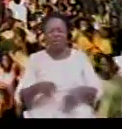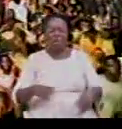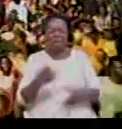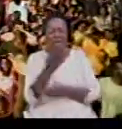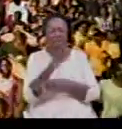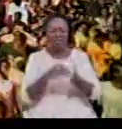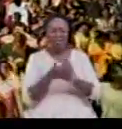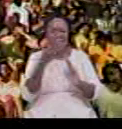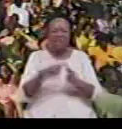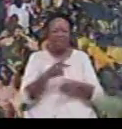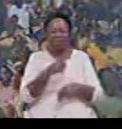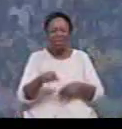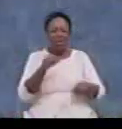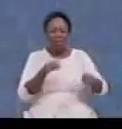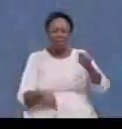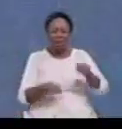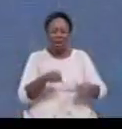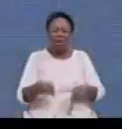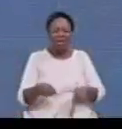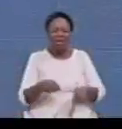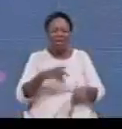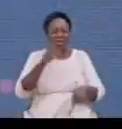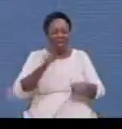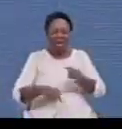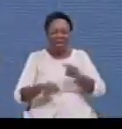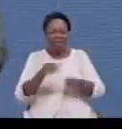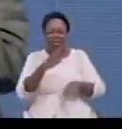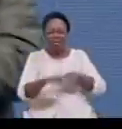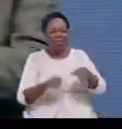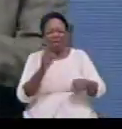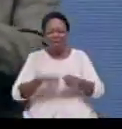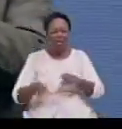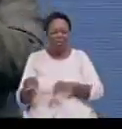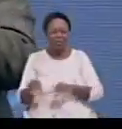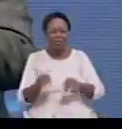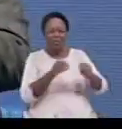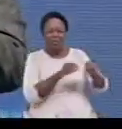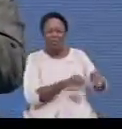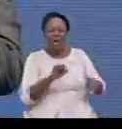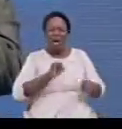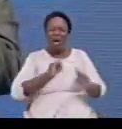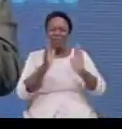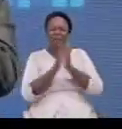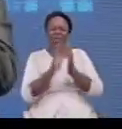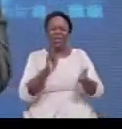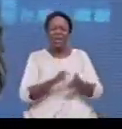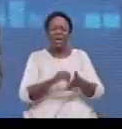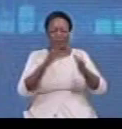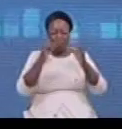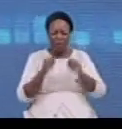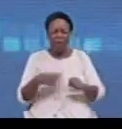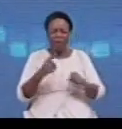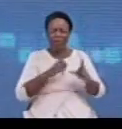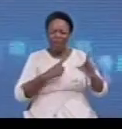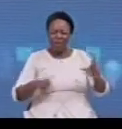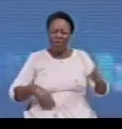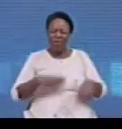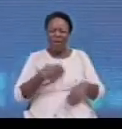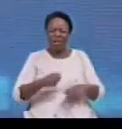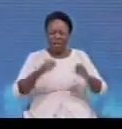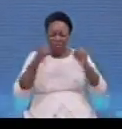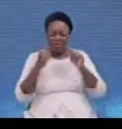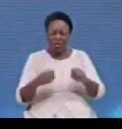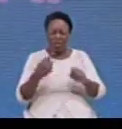are paralyzed and immobilized, you cannot walk, you cannot move, I pray the power of the Lord and the strength of